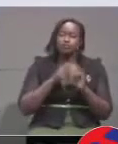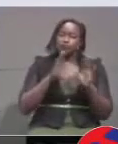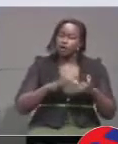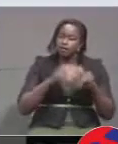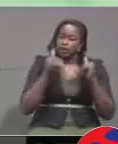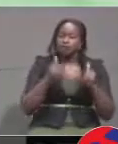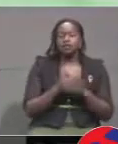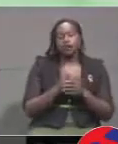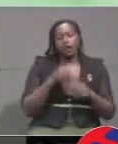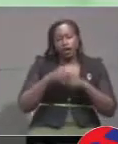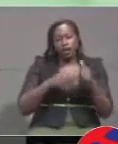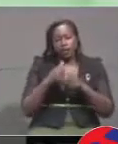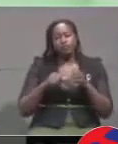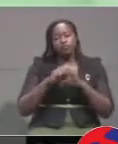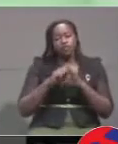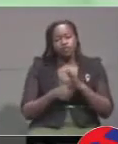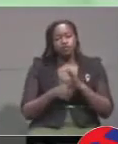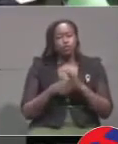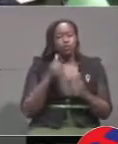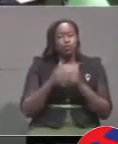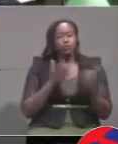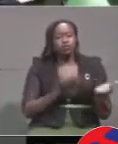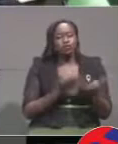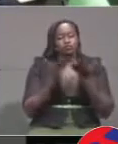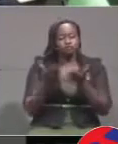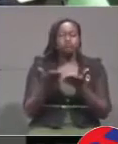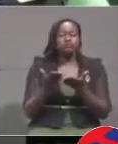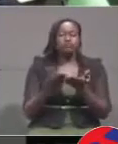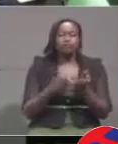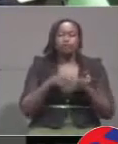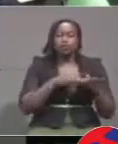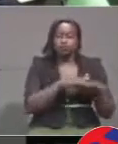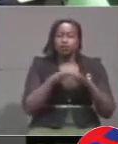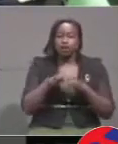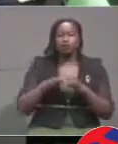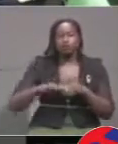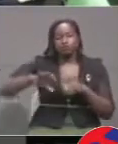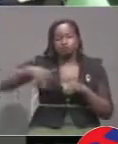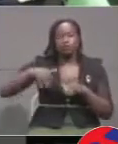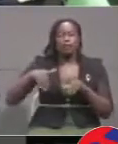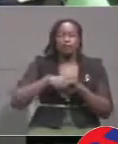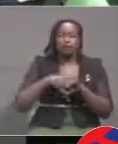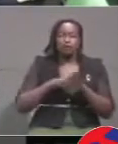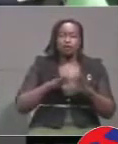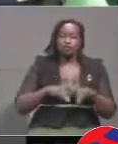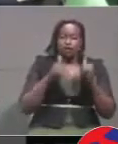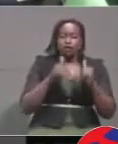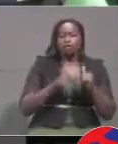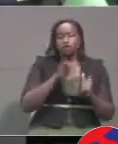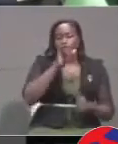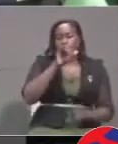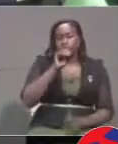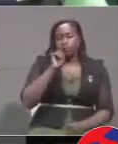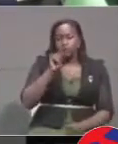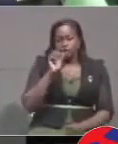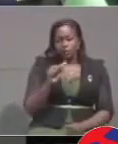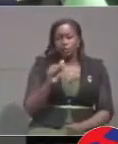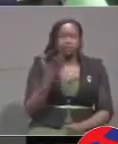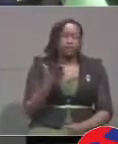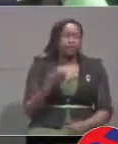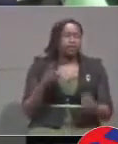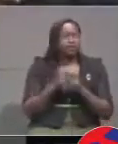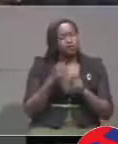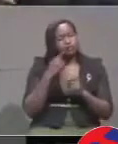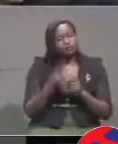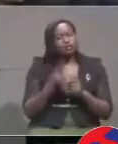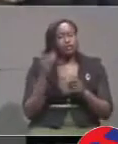public. Baba wait you made it mo public. Exactly. Era baba sibire mo public. Tu baba sibire baba tu batu te baba no. So